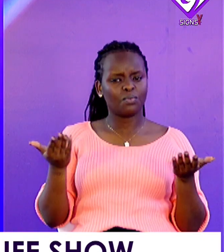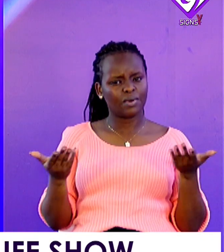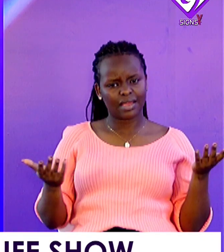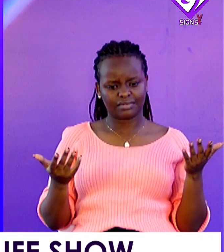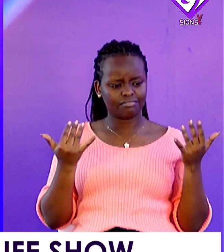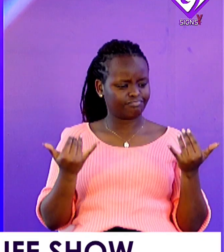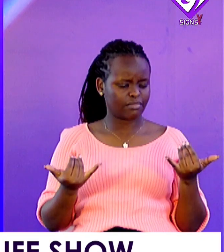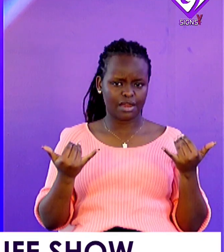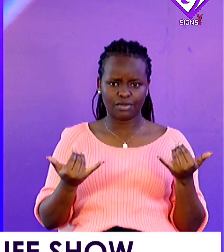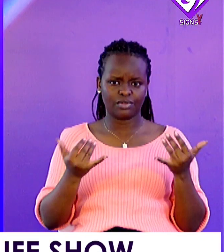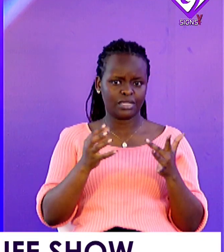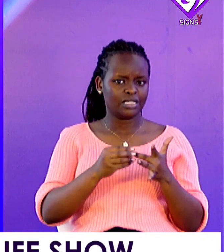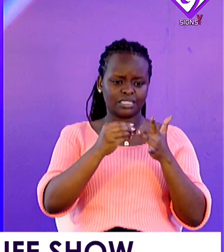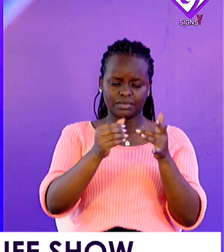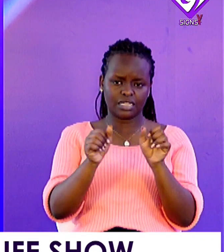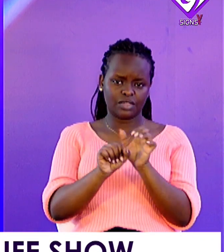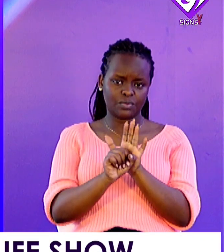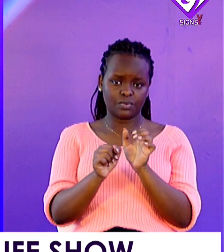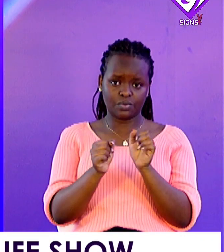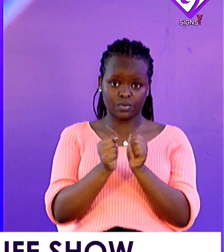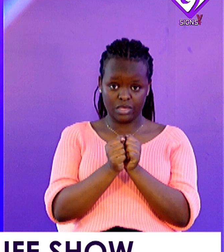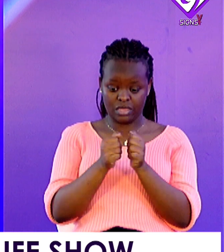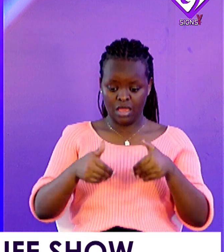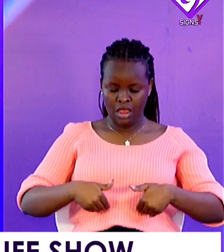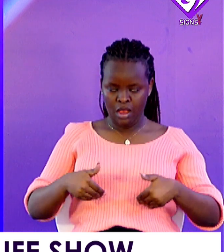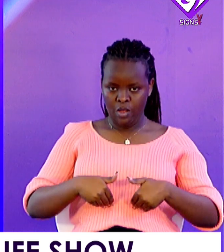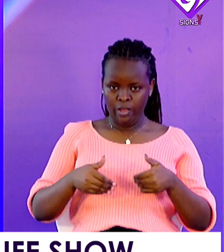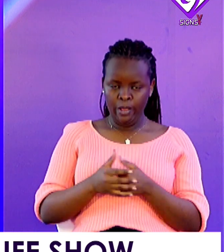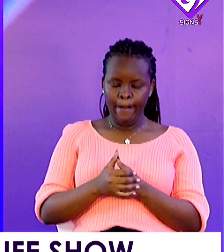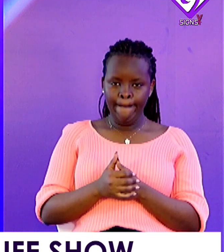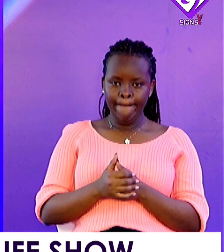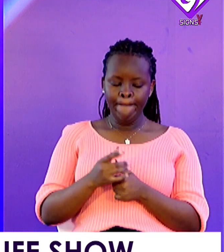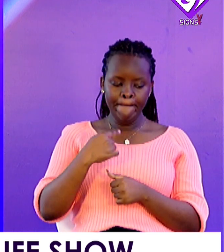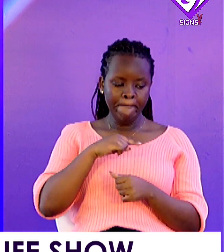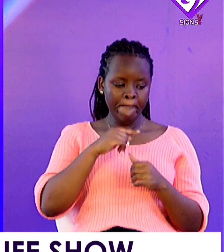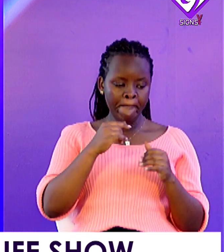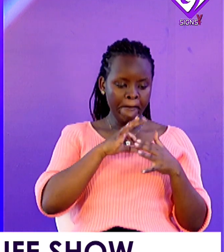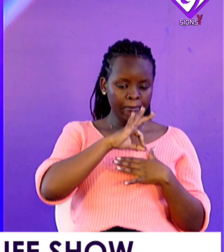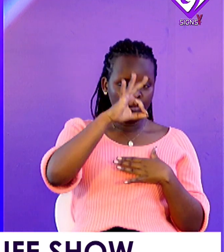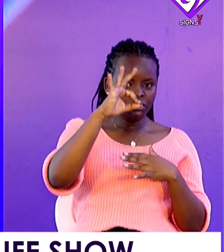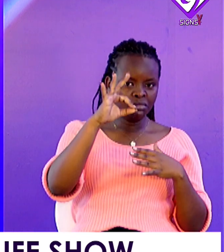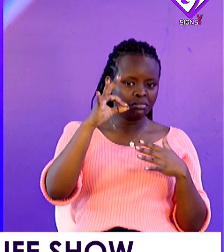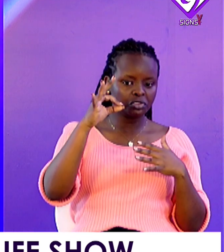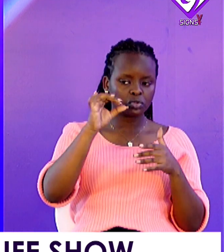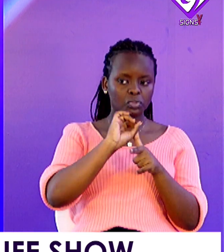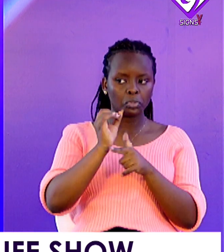currently, especially with the upcoming generation? Are we a spiritual,